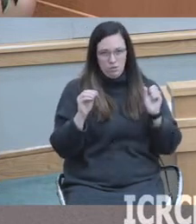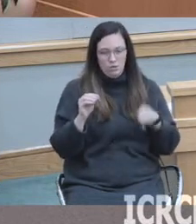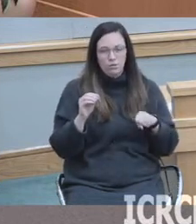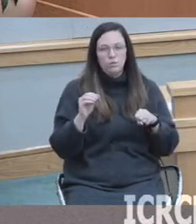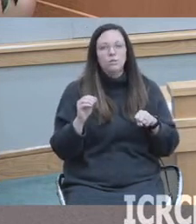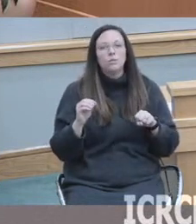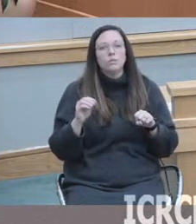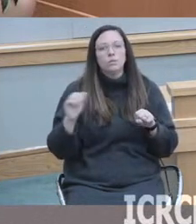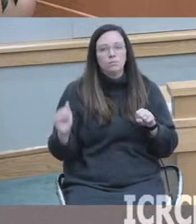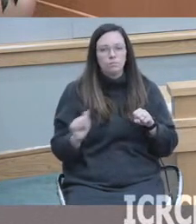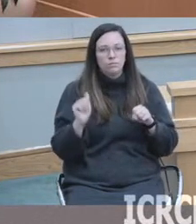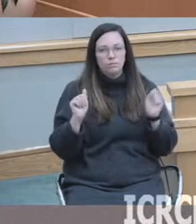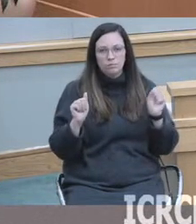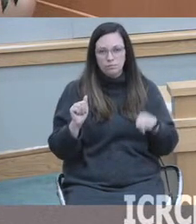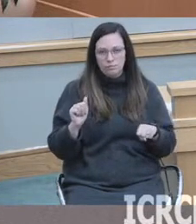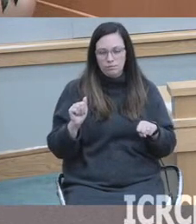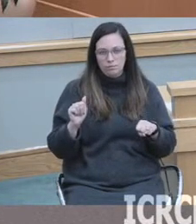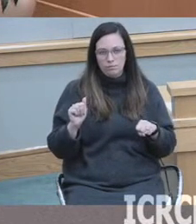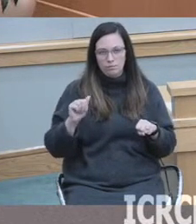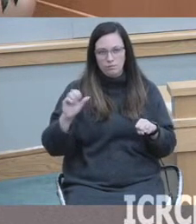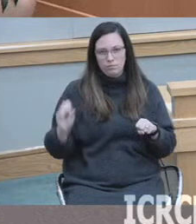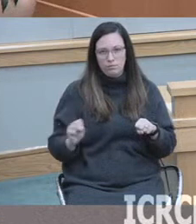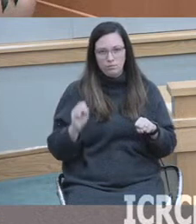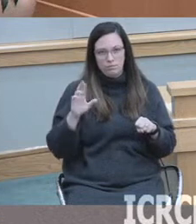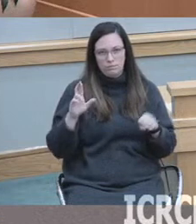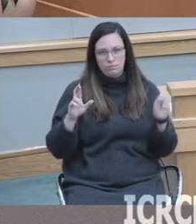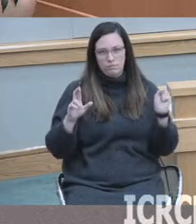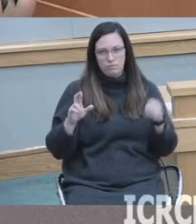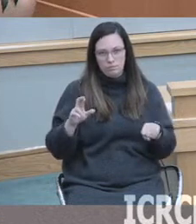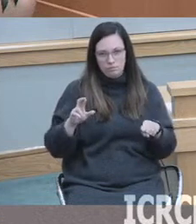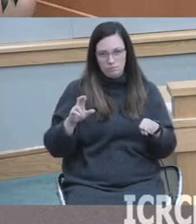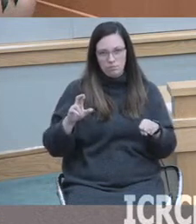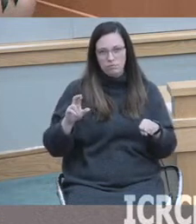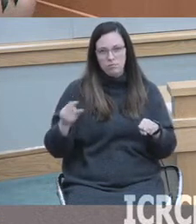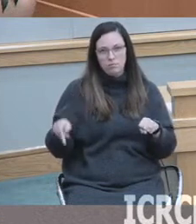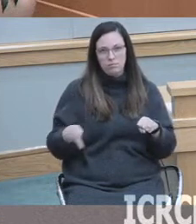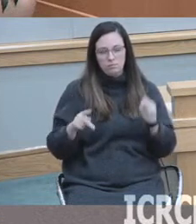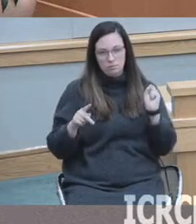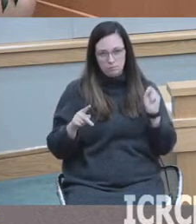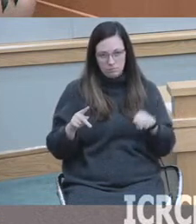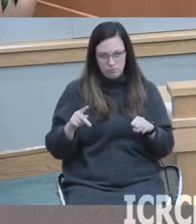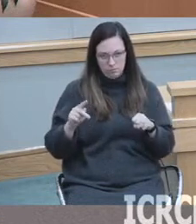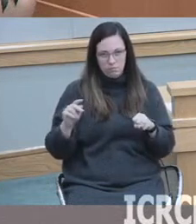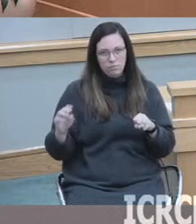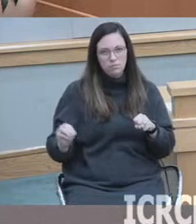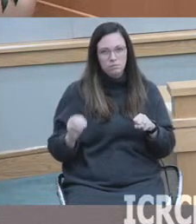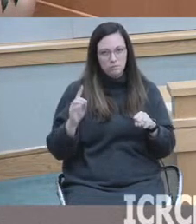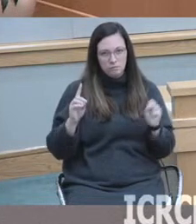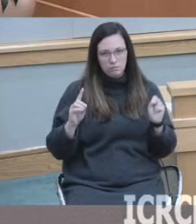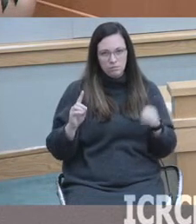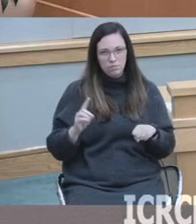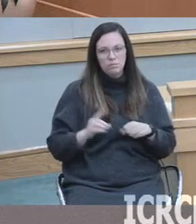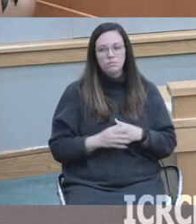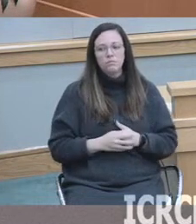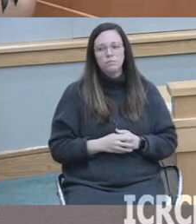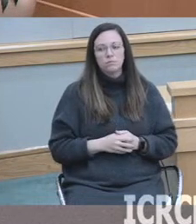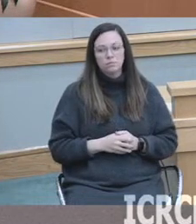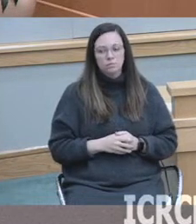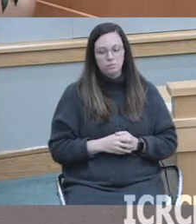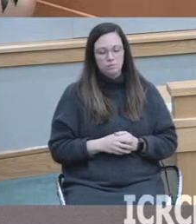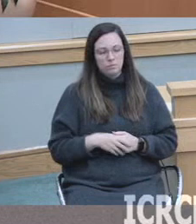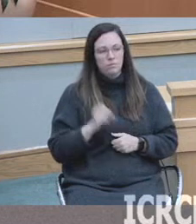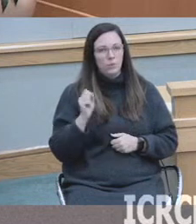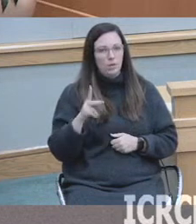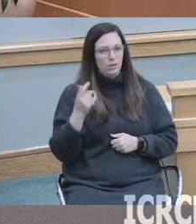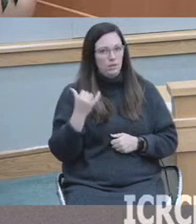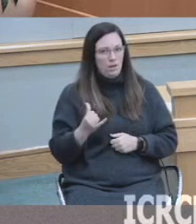Yes. Mr. Albrecht. Yes. Ms. Smiley Robertson. Yes. Mr. Putoff. Yes. Ms. McDaniel. Yes. Okay,